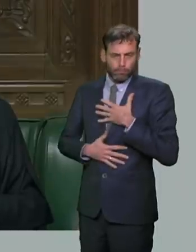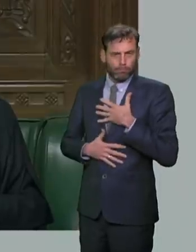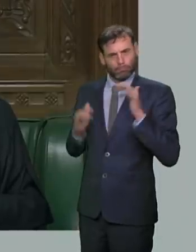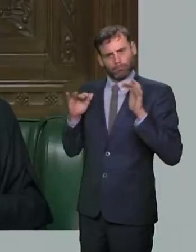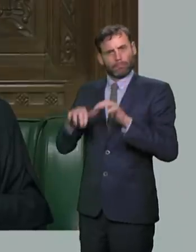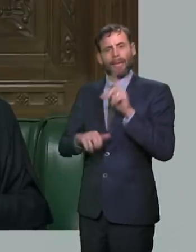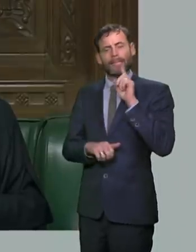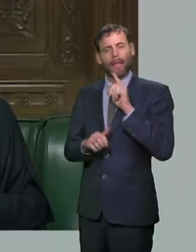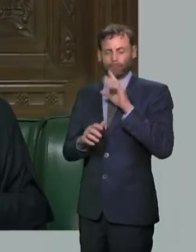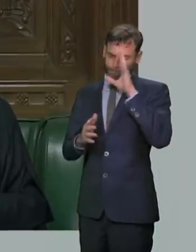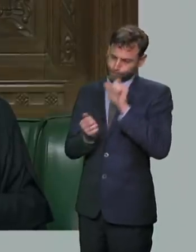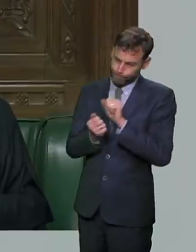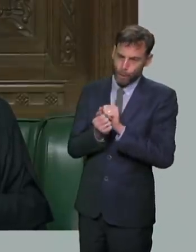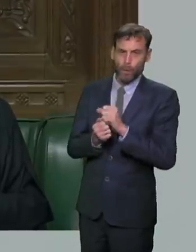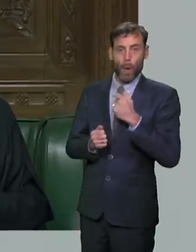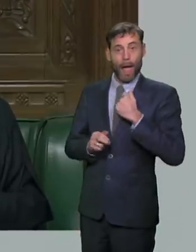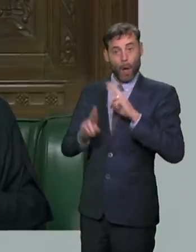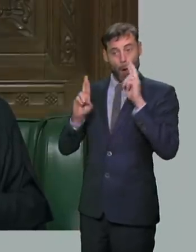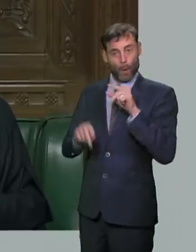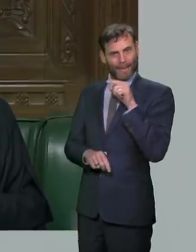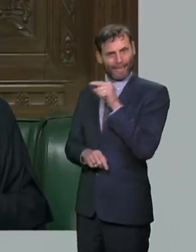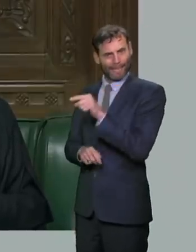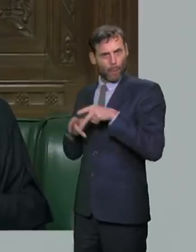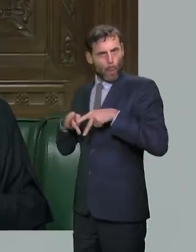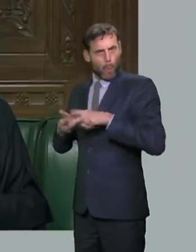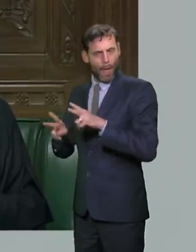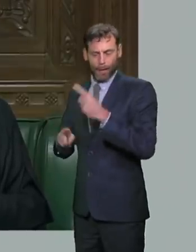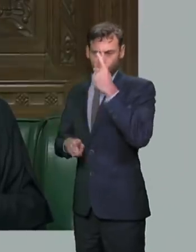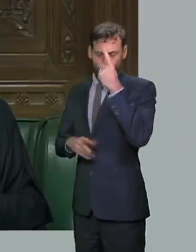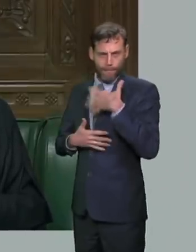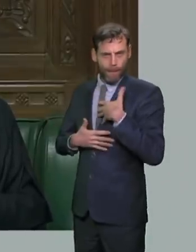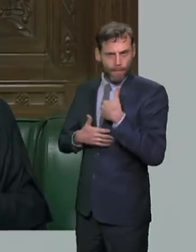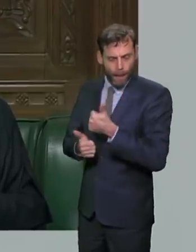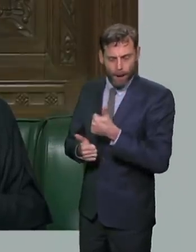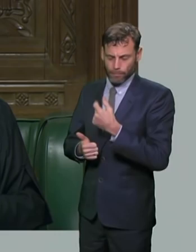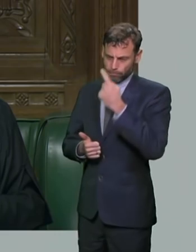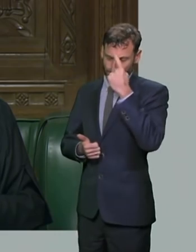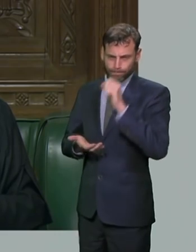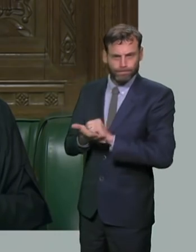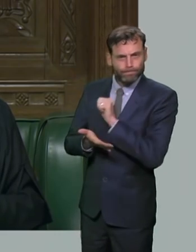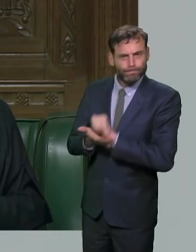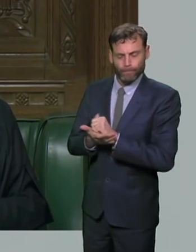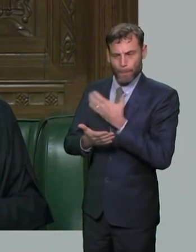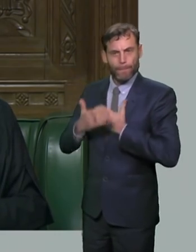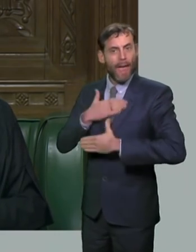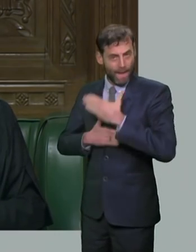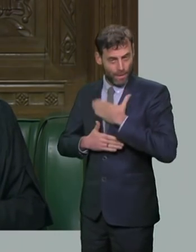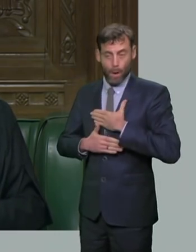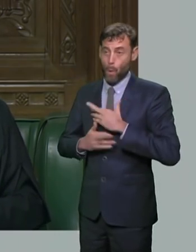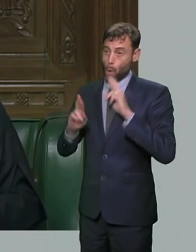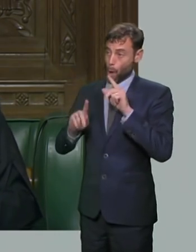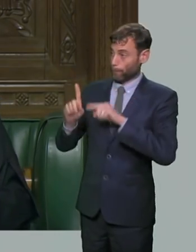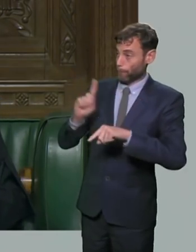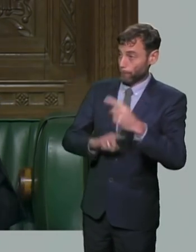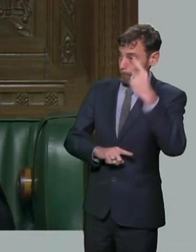those qualities of kindness, decency, are reflected in our proceedings today and in the future. I now call the